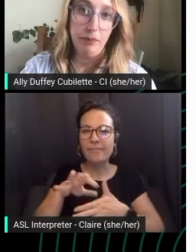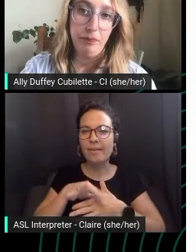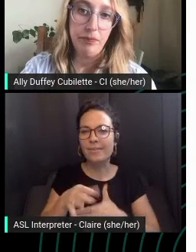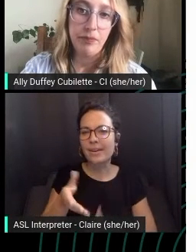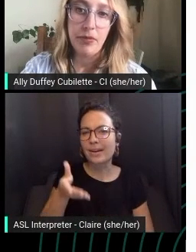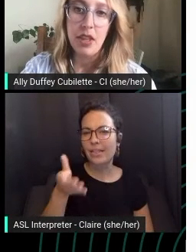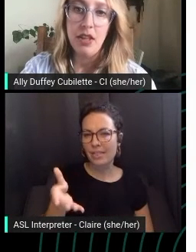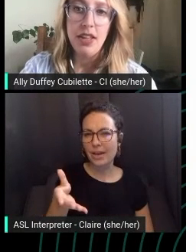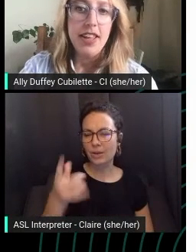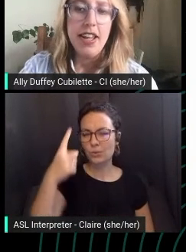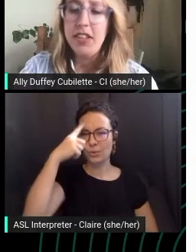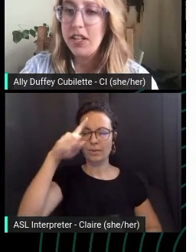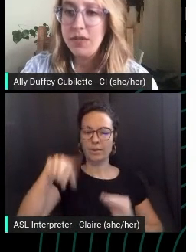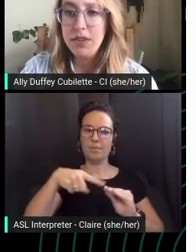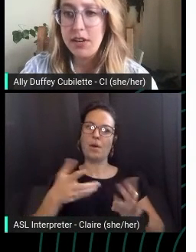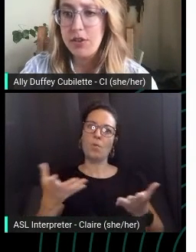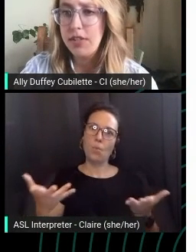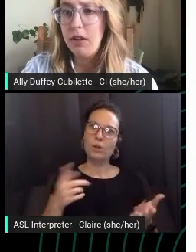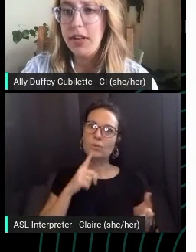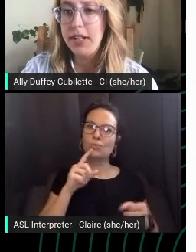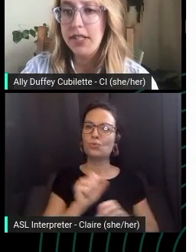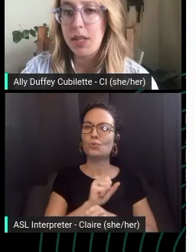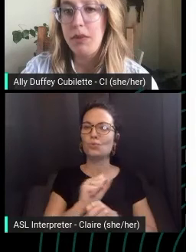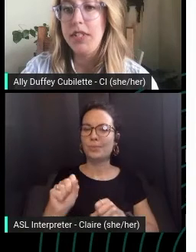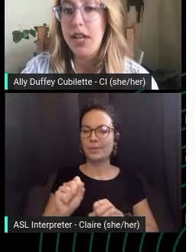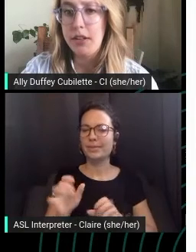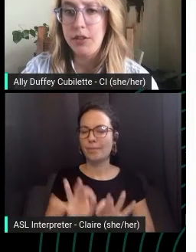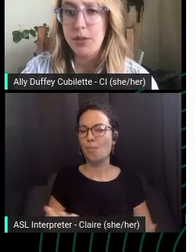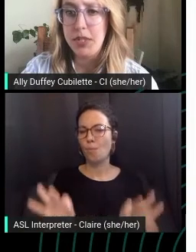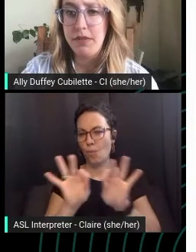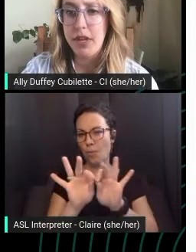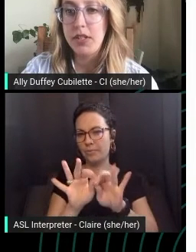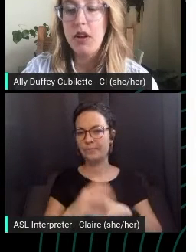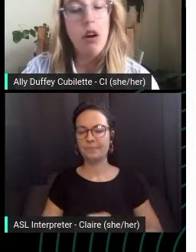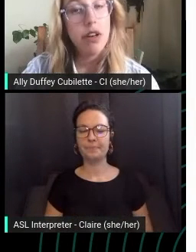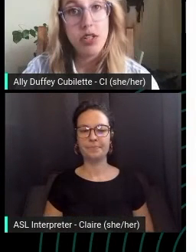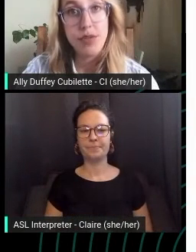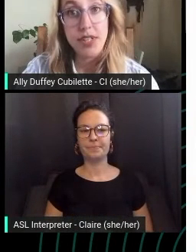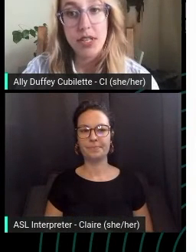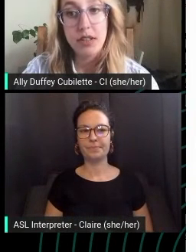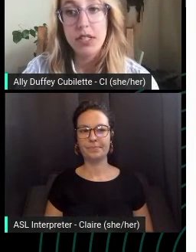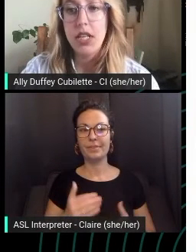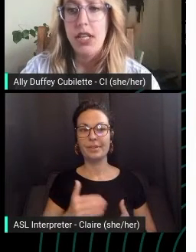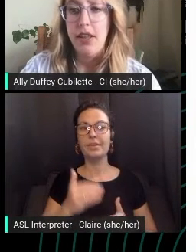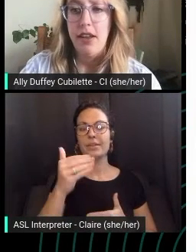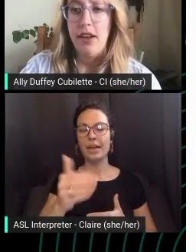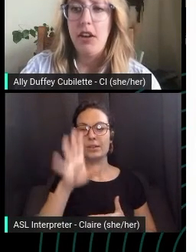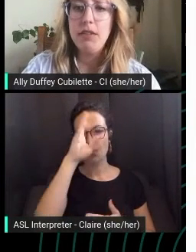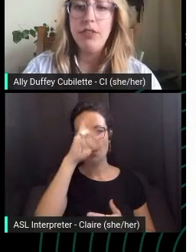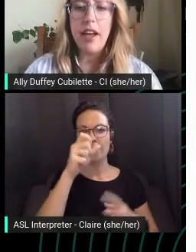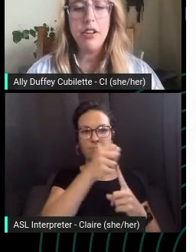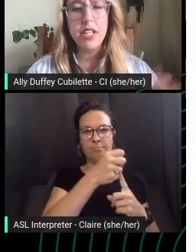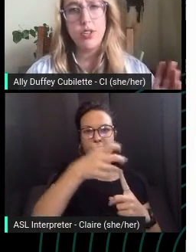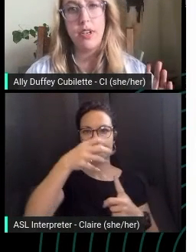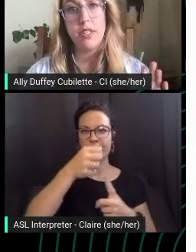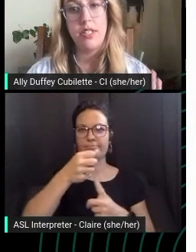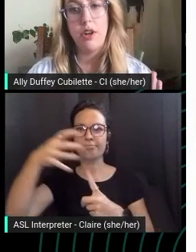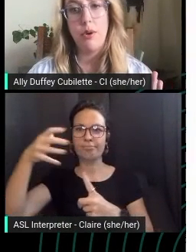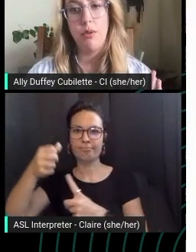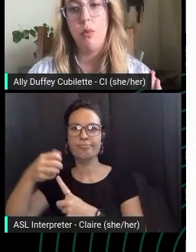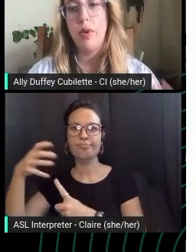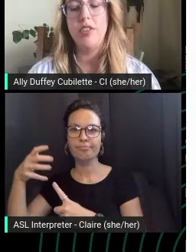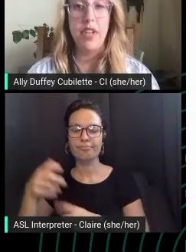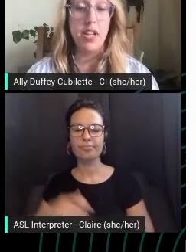important. In the next few sections, I'll get into some of the technical specifics on each of these things, and I'll have a flag on each slide